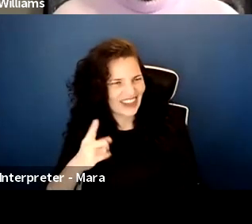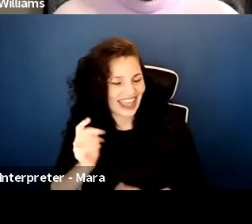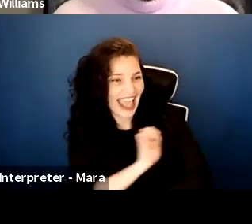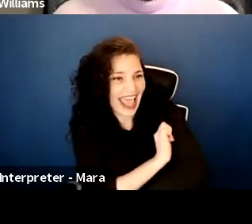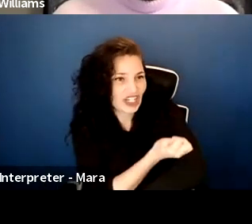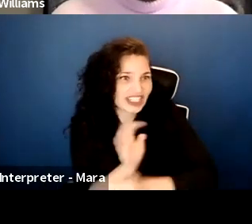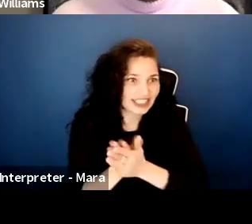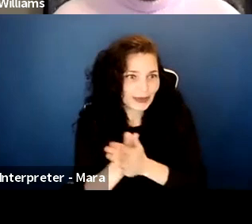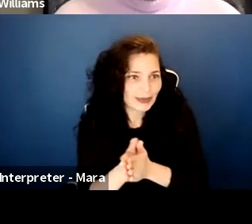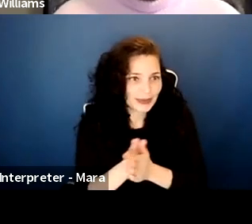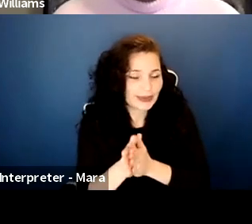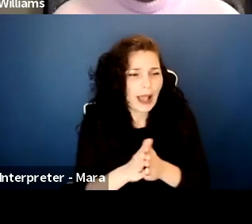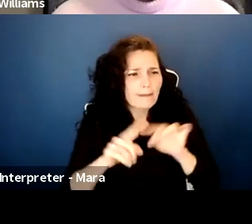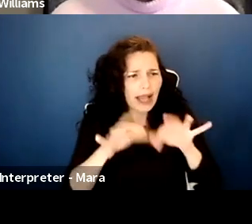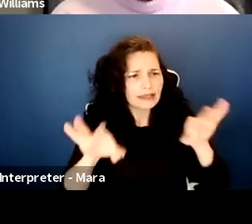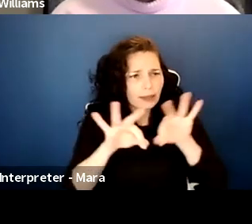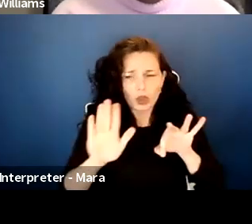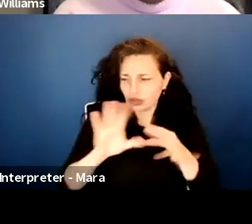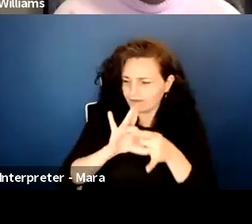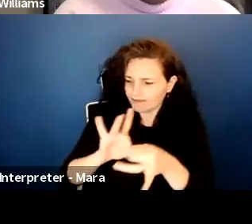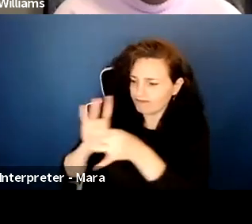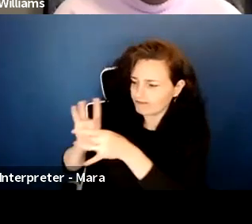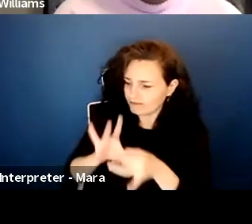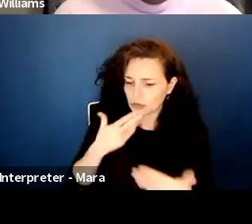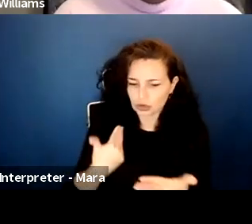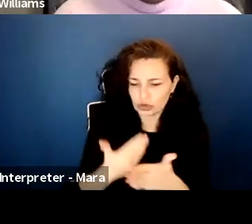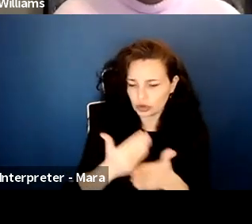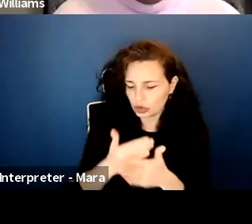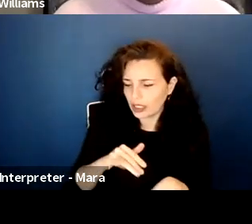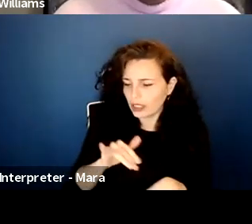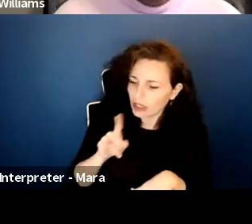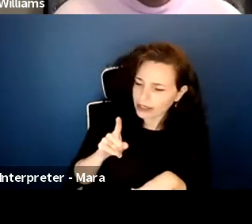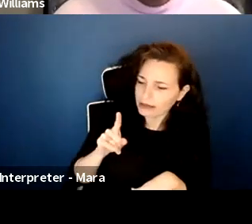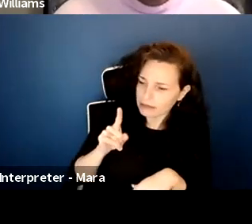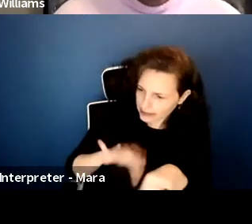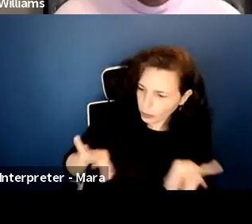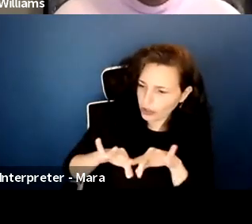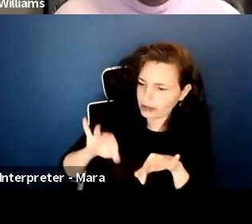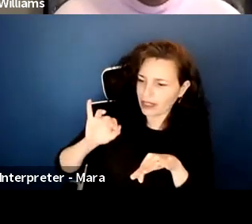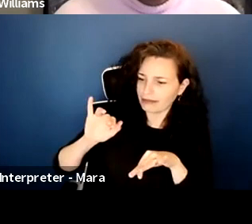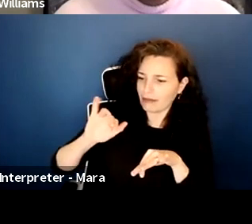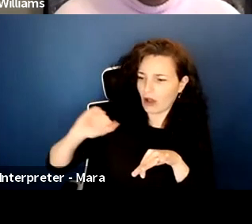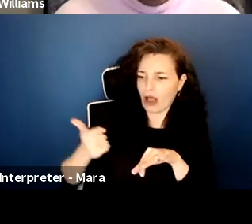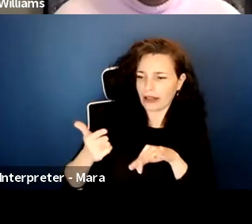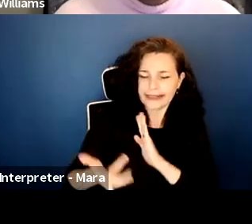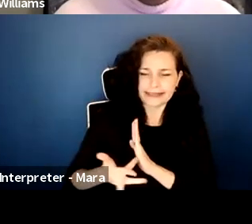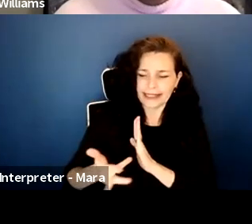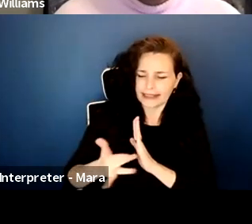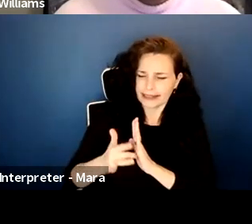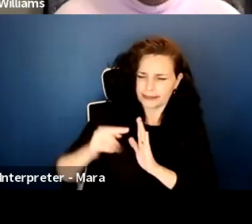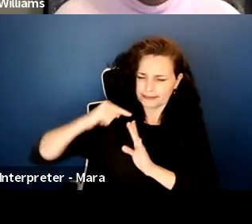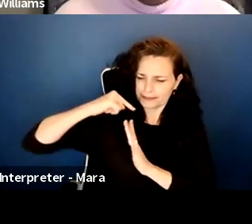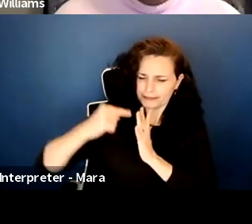want to make sure that your connection is good. You want to make sure, actually, kind of the technical aspects of it. It's important